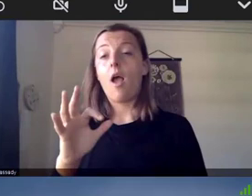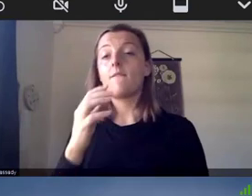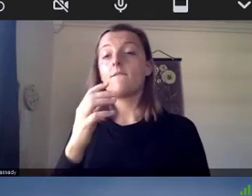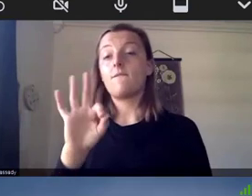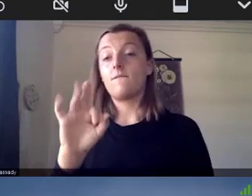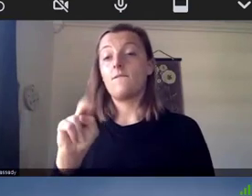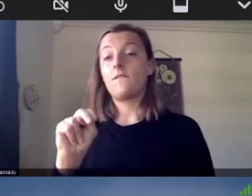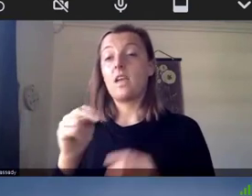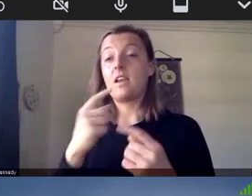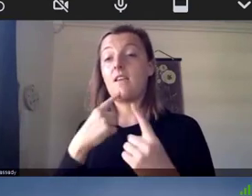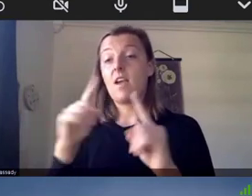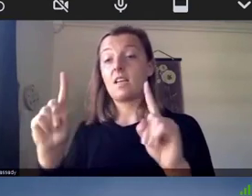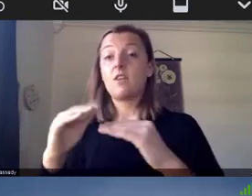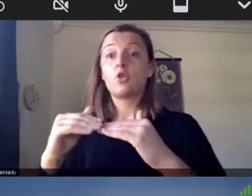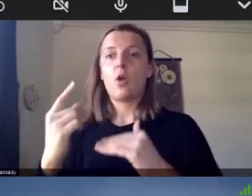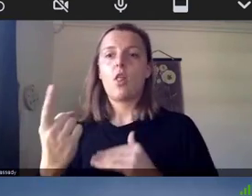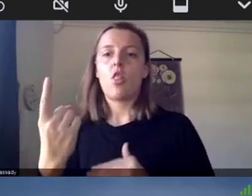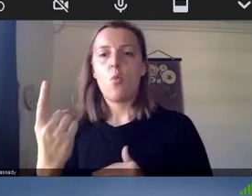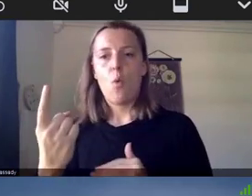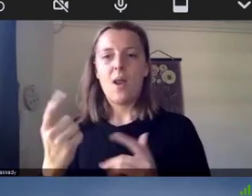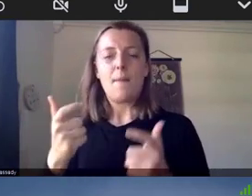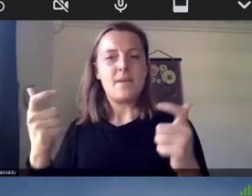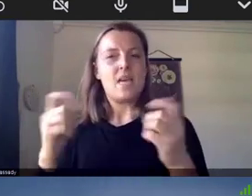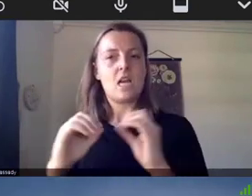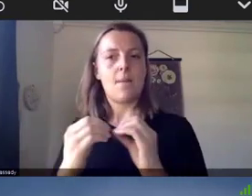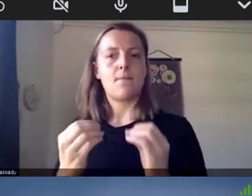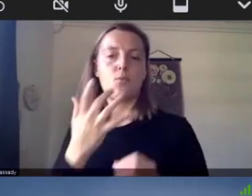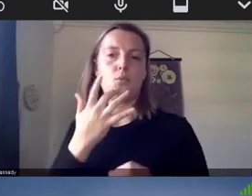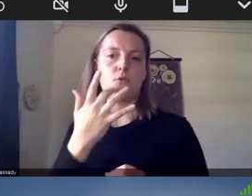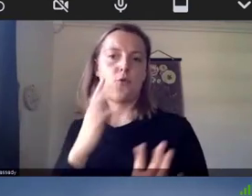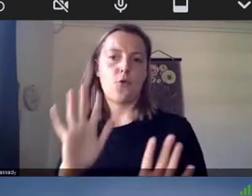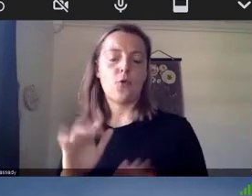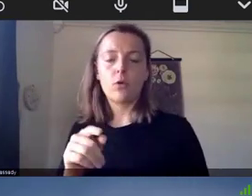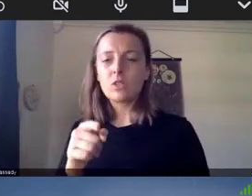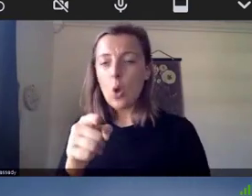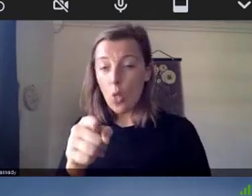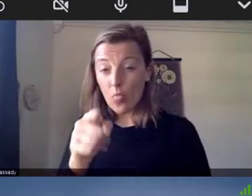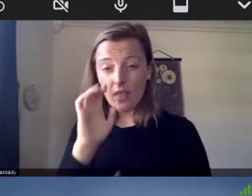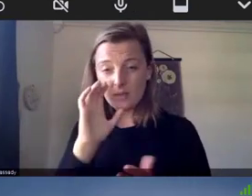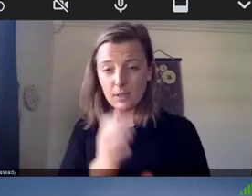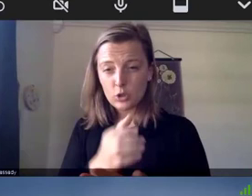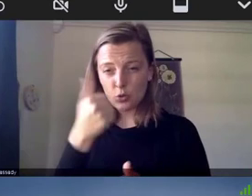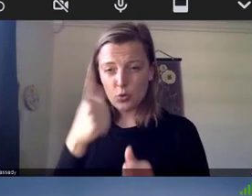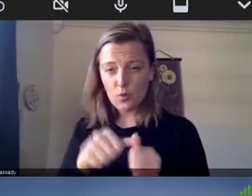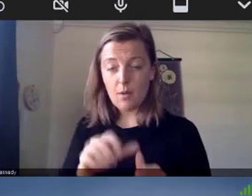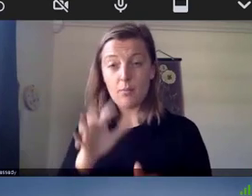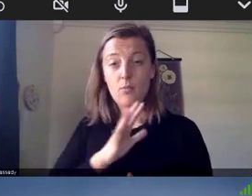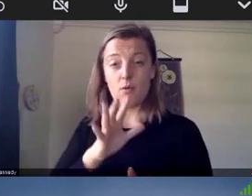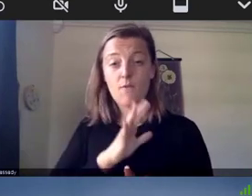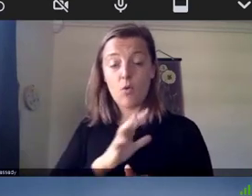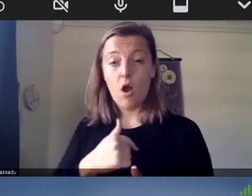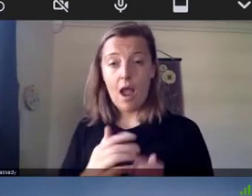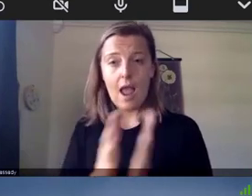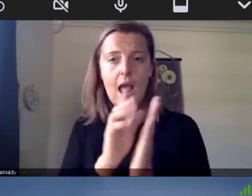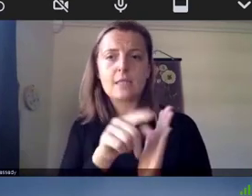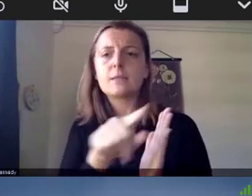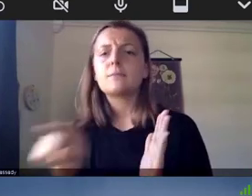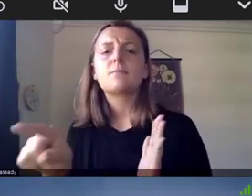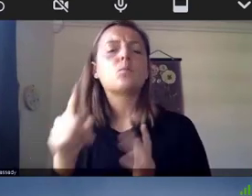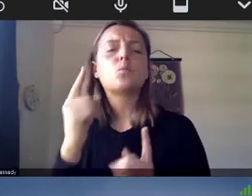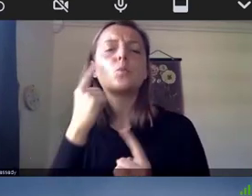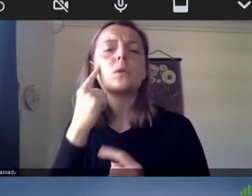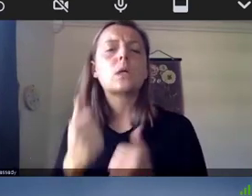So here we showed this picture before where, you know, and I asked which one has the higher effectiveness and which one has the